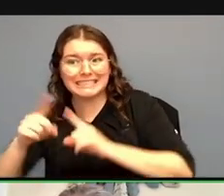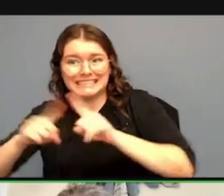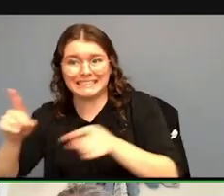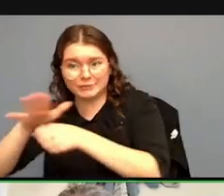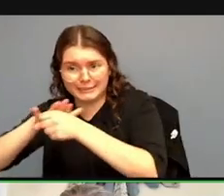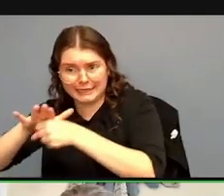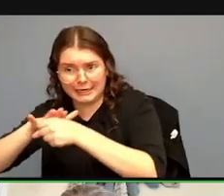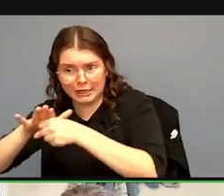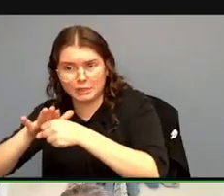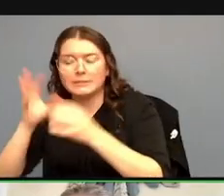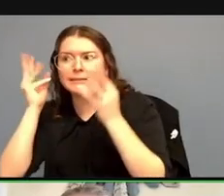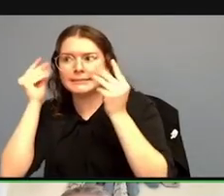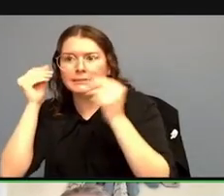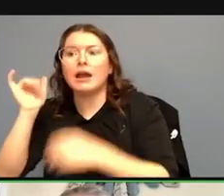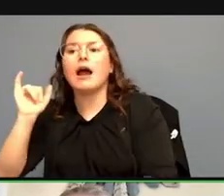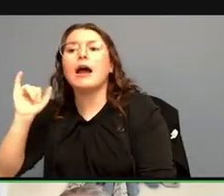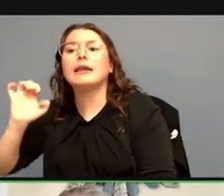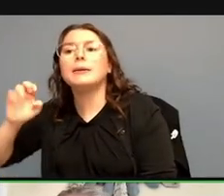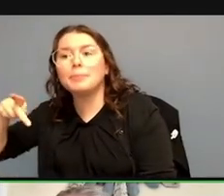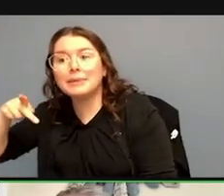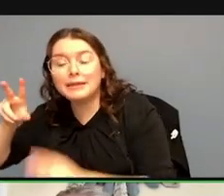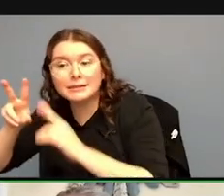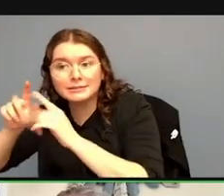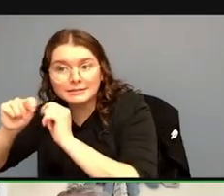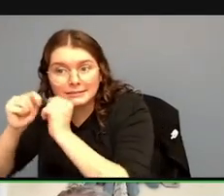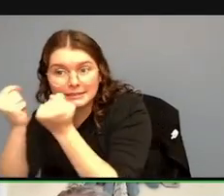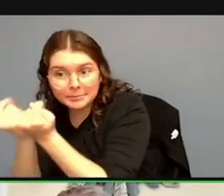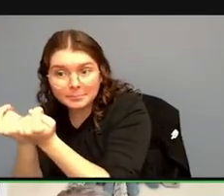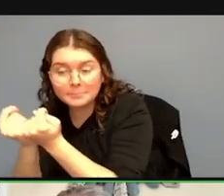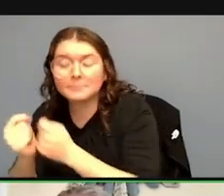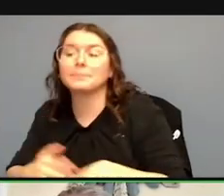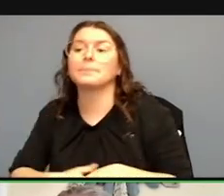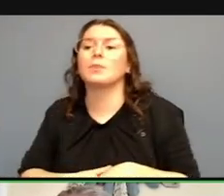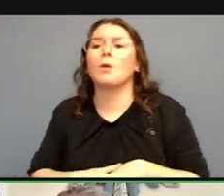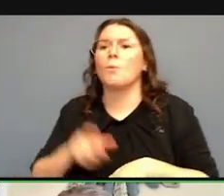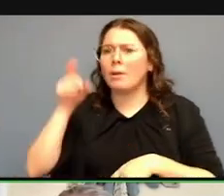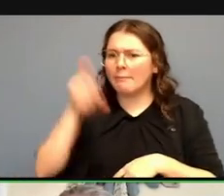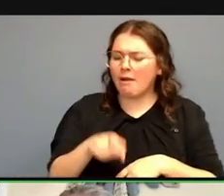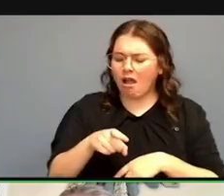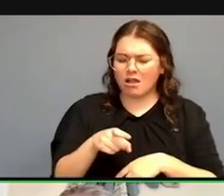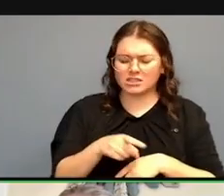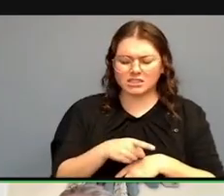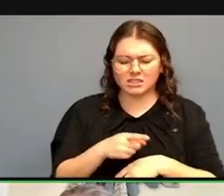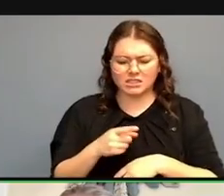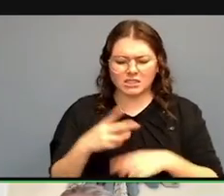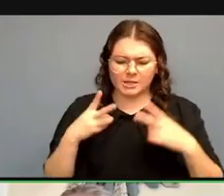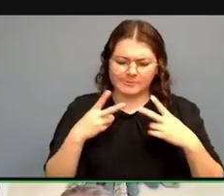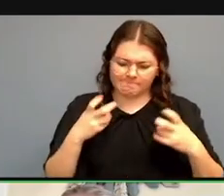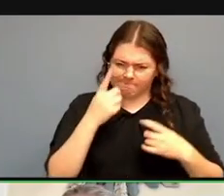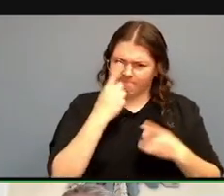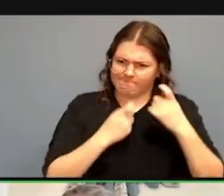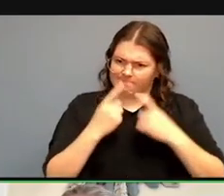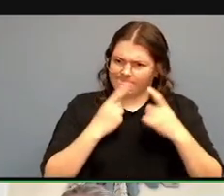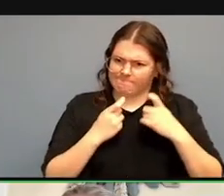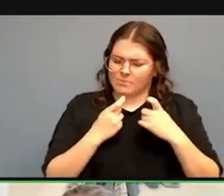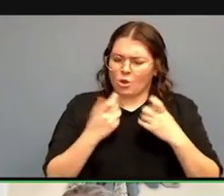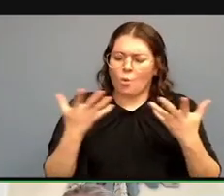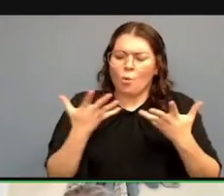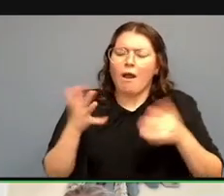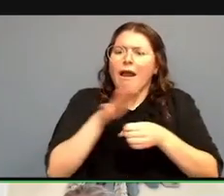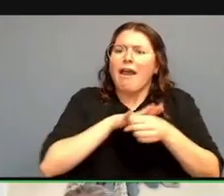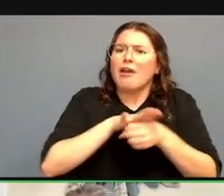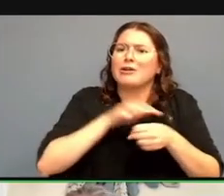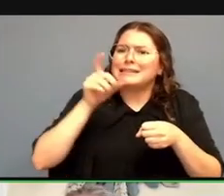an IEP team. And we have to ask ourselves when we're talking about what areas we need